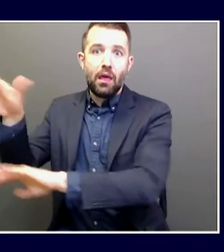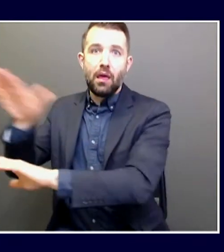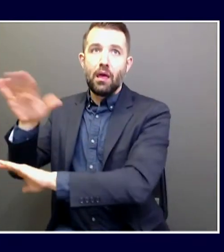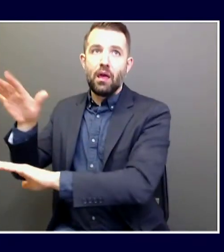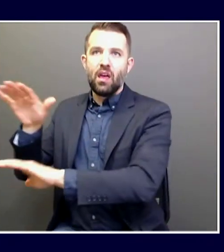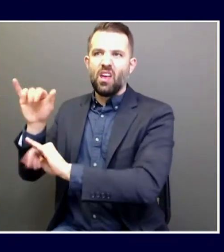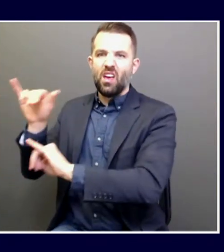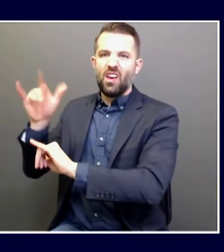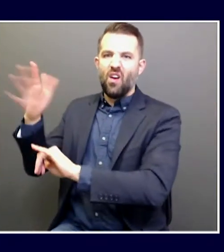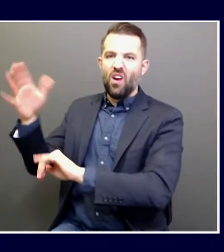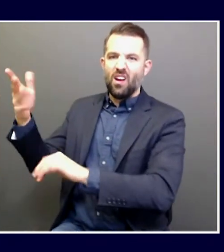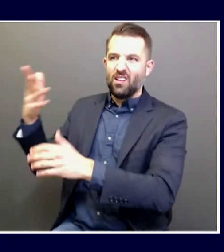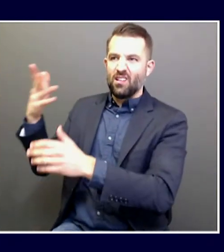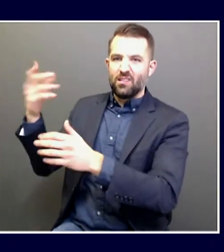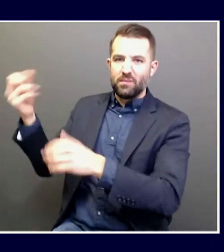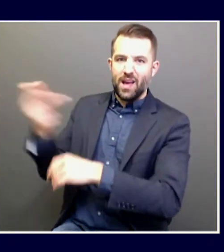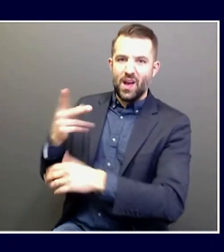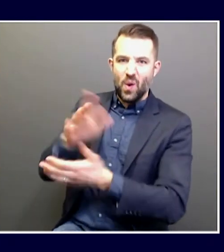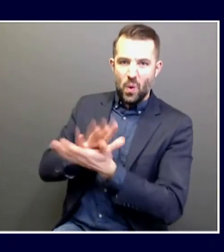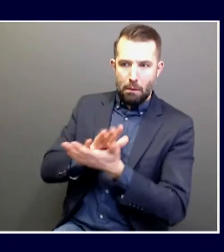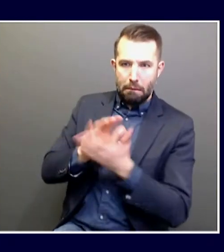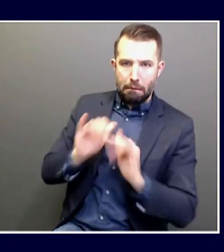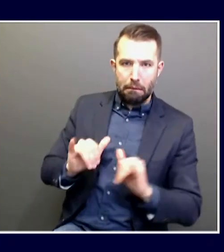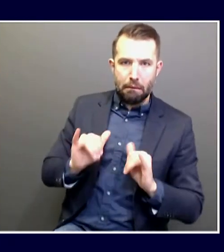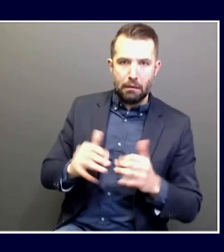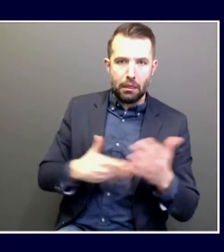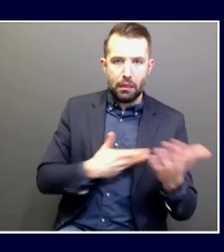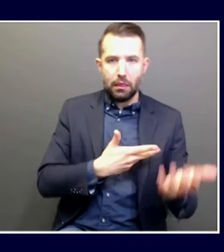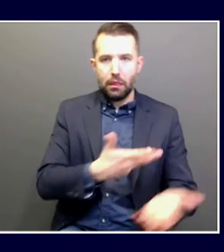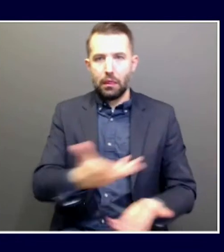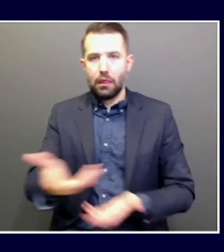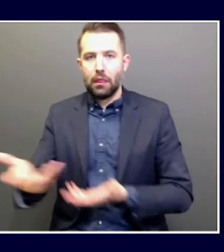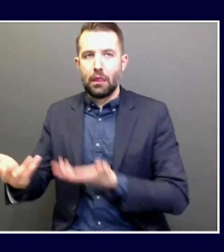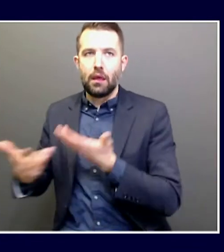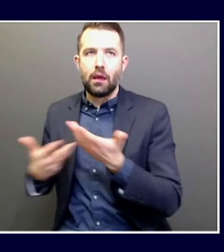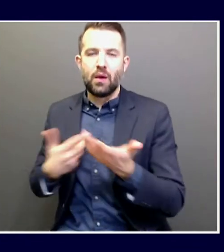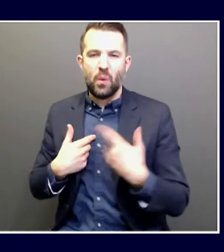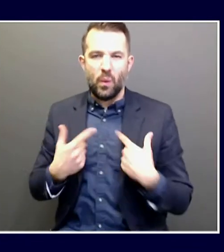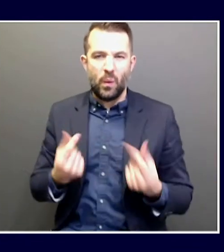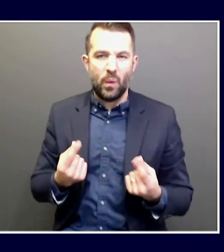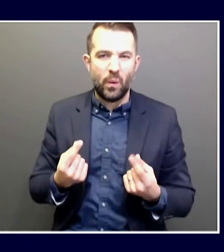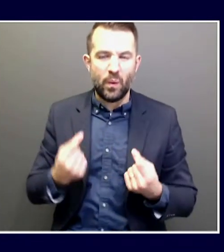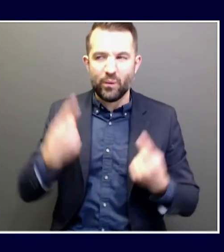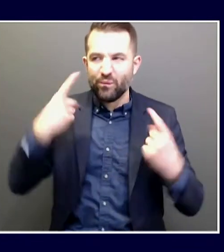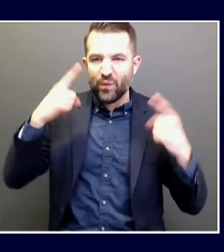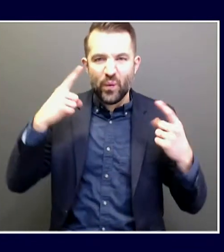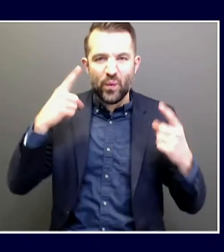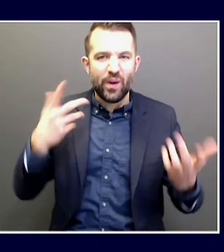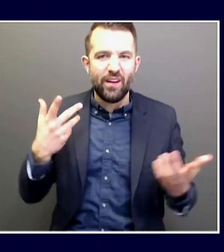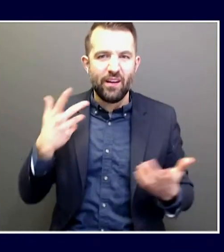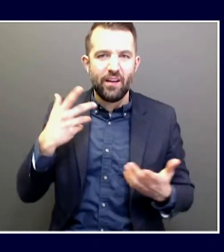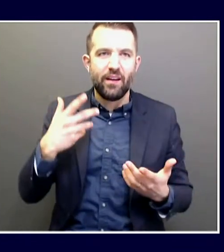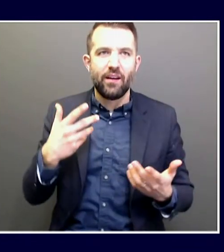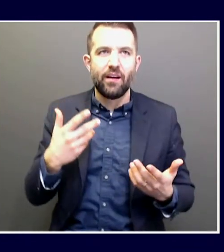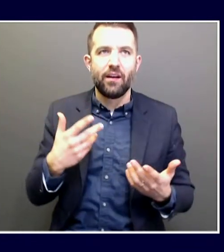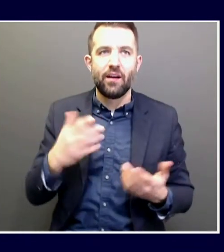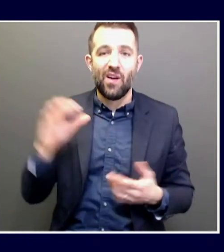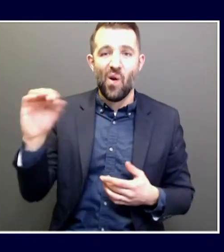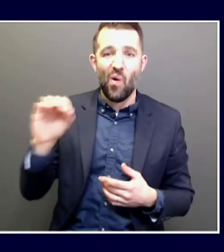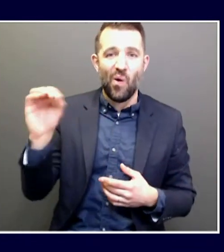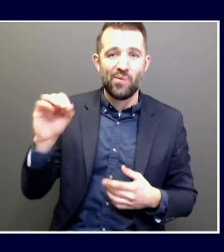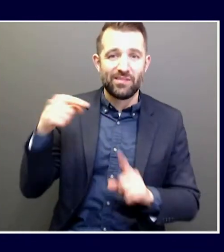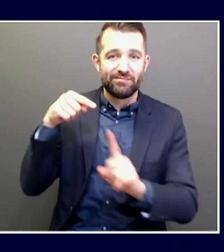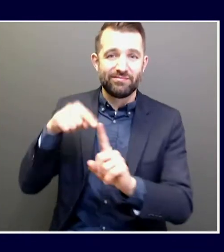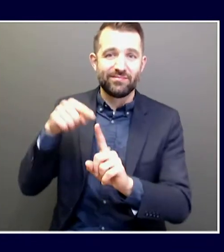what is contact tracing doing? And what we found is that because Omicron spreads sooner,